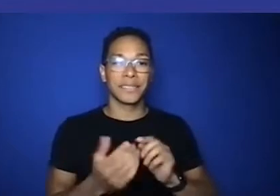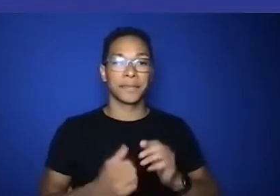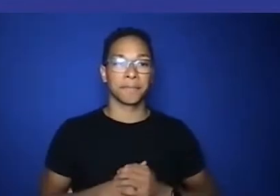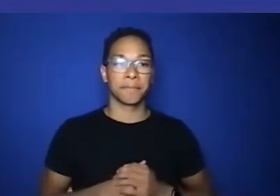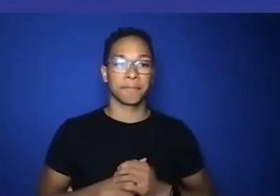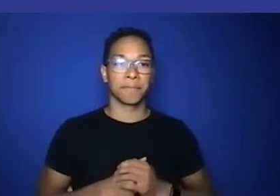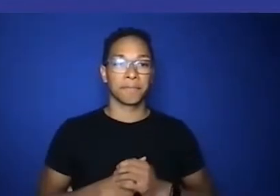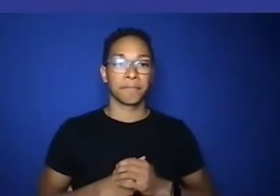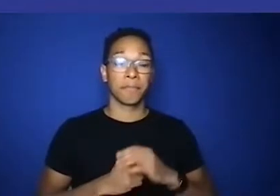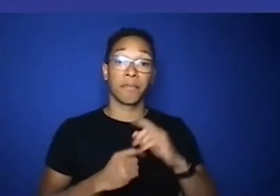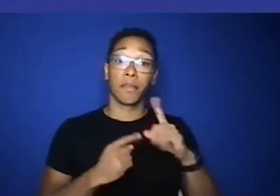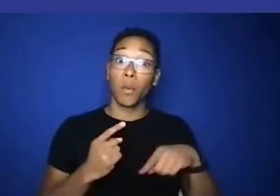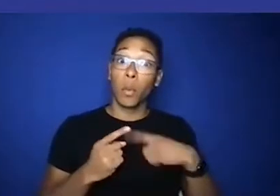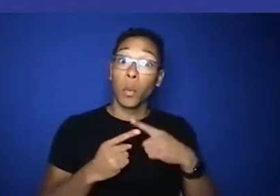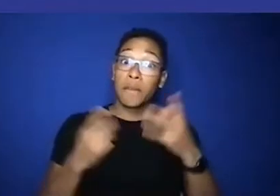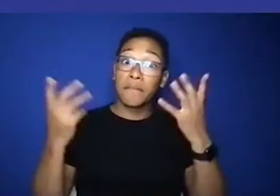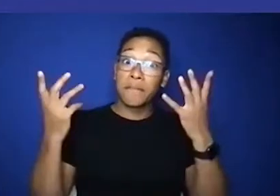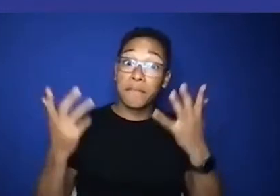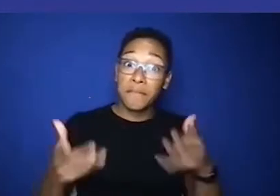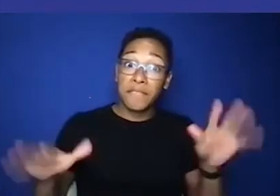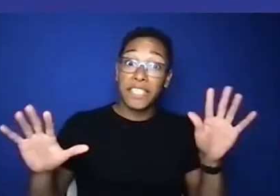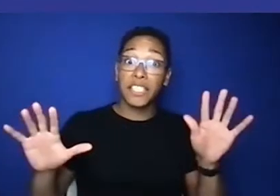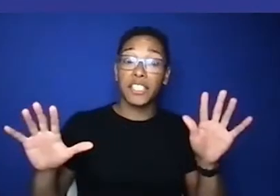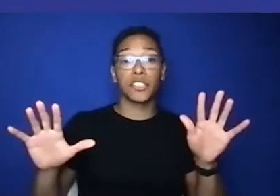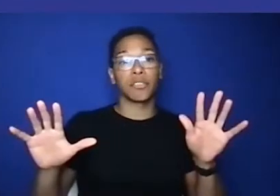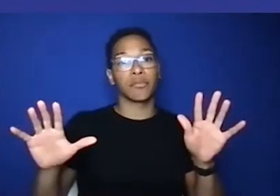we were done there and done speaking to those